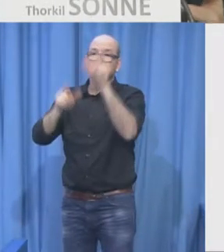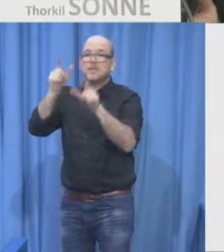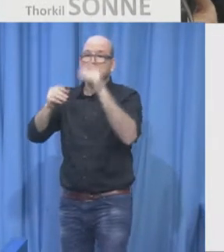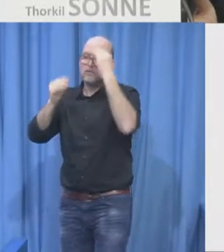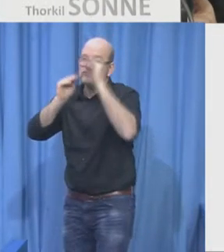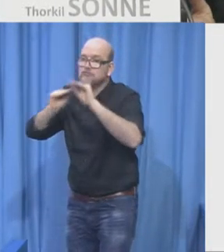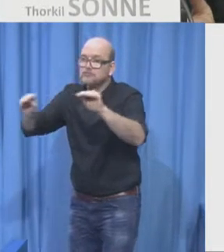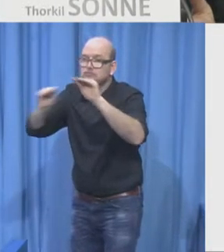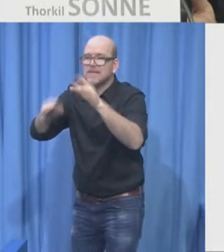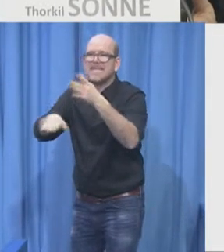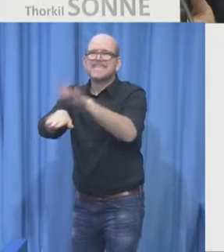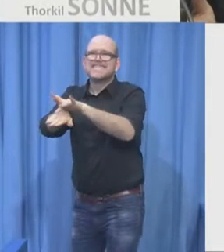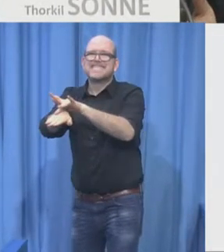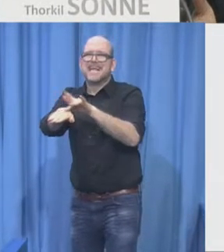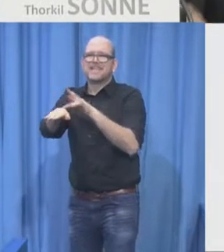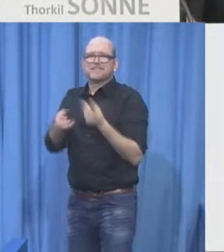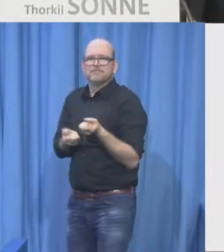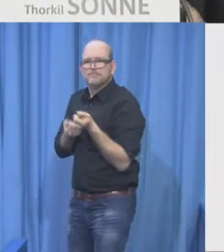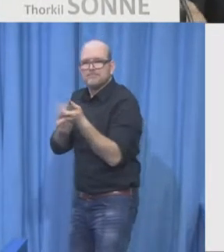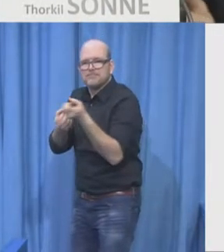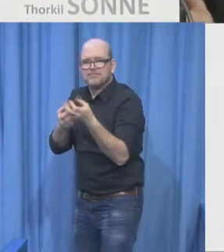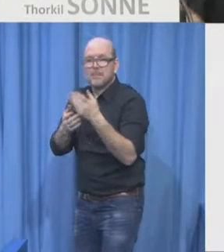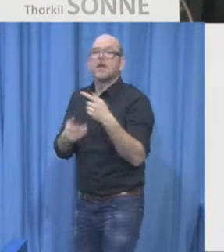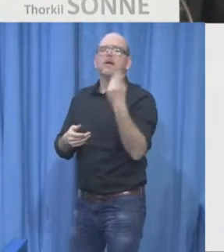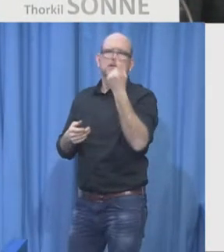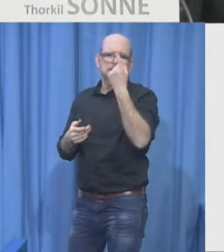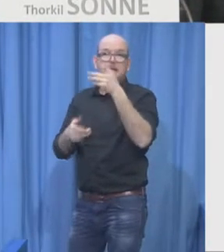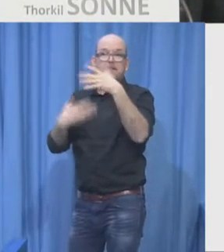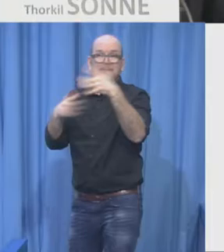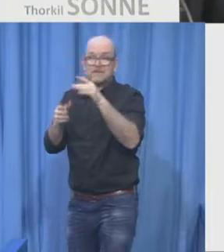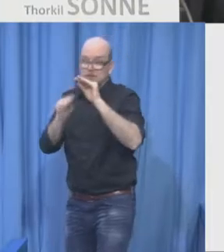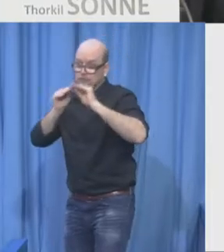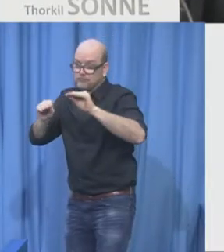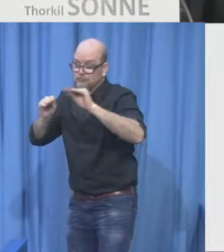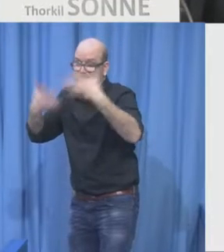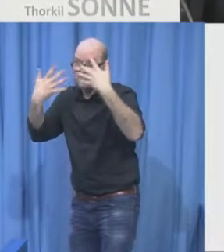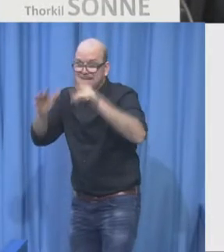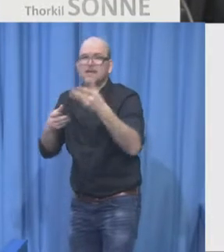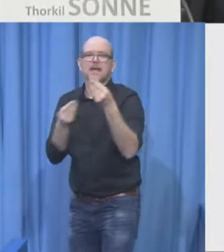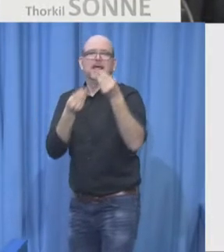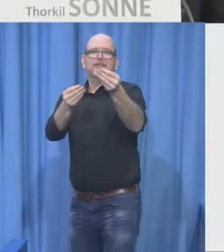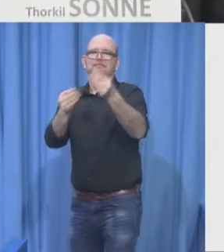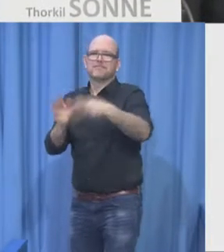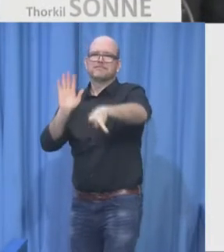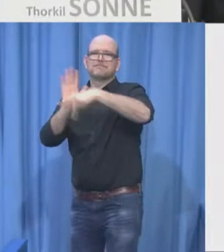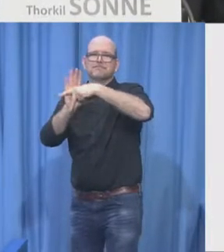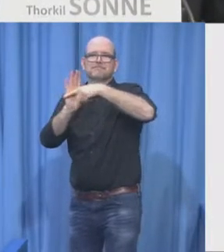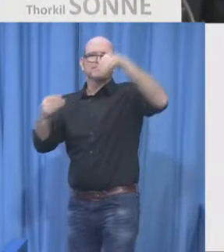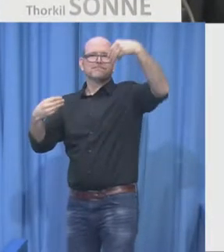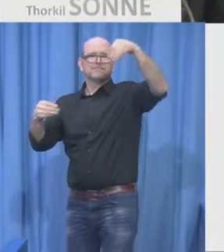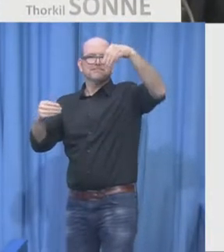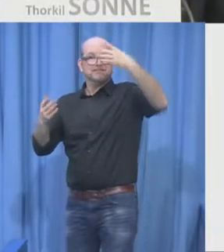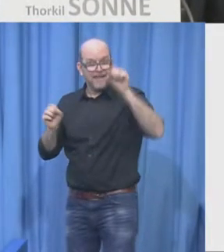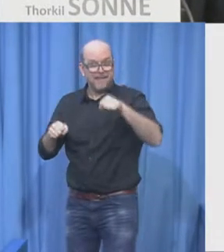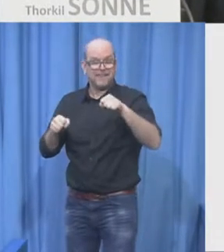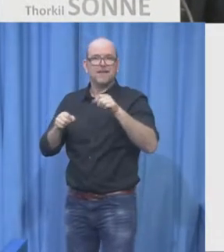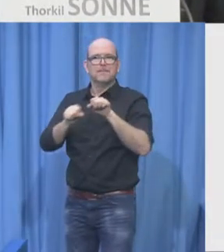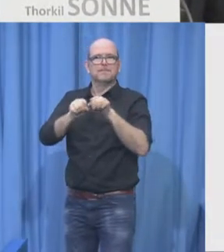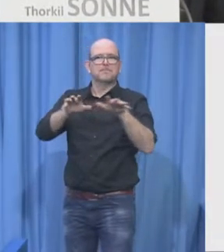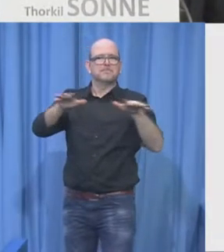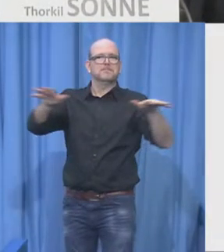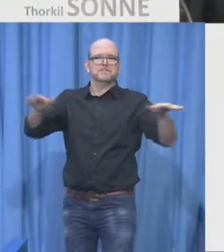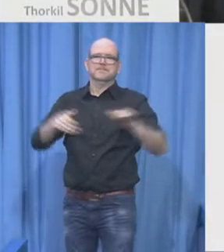trained, certified, operated through our intellectual property, and then do the local work in the